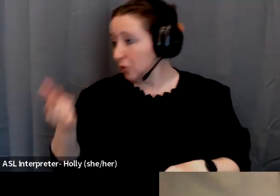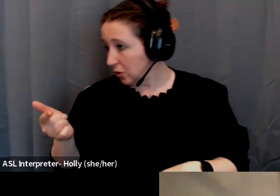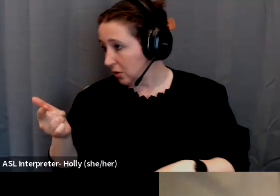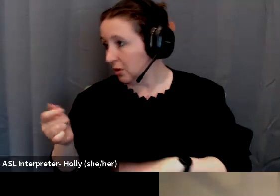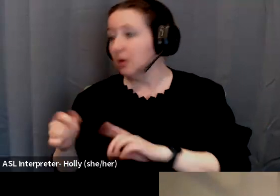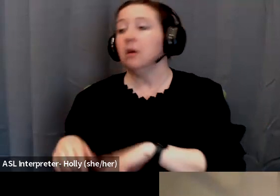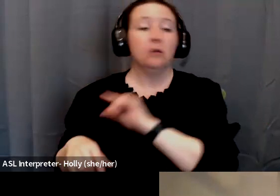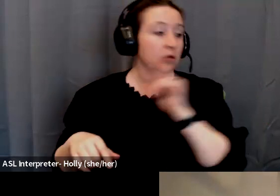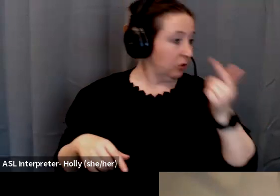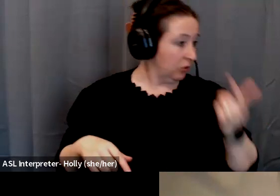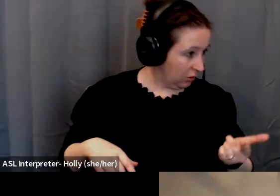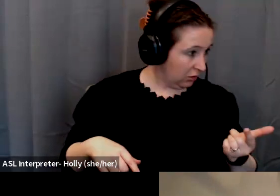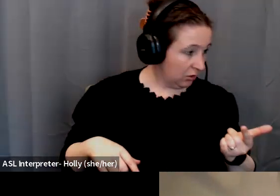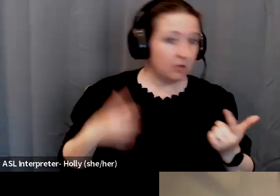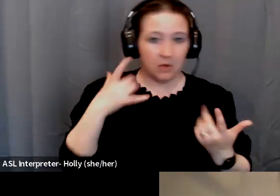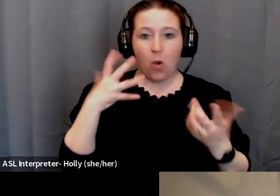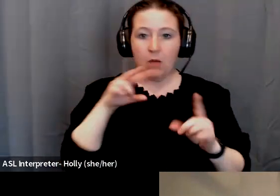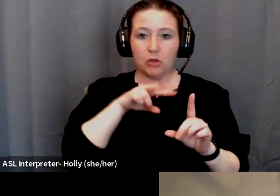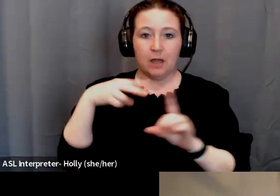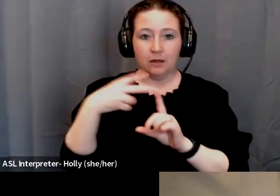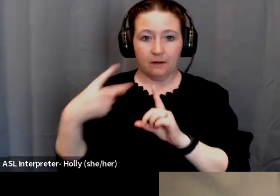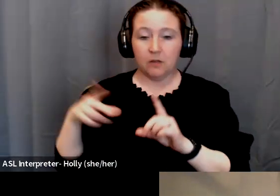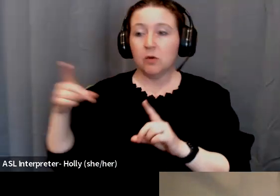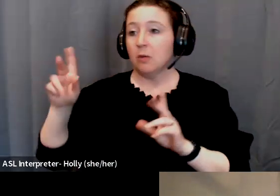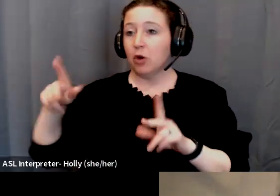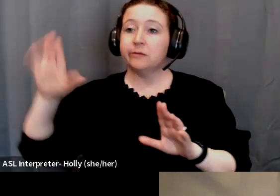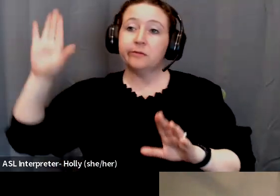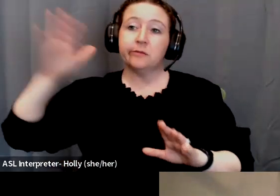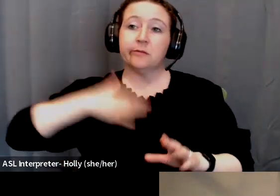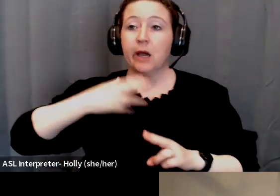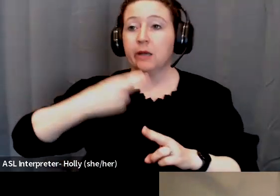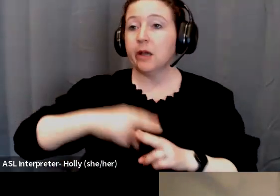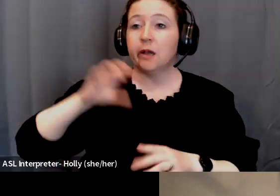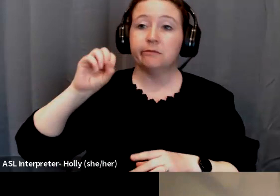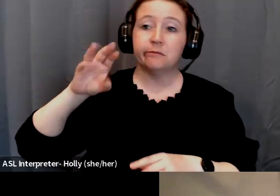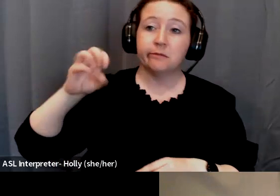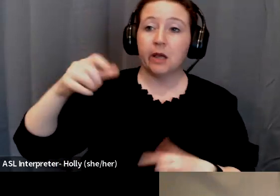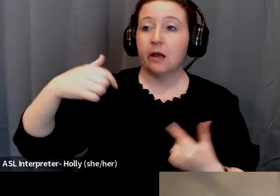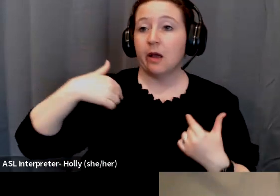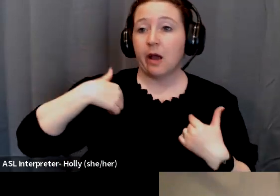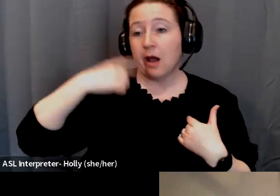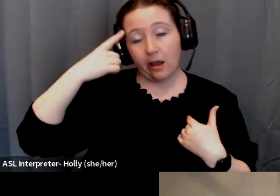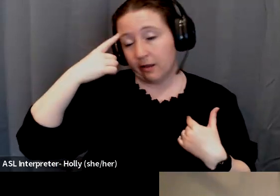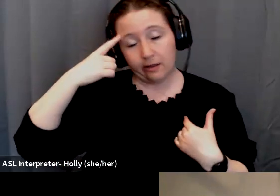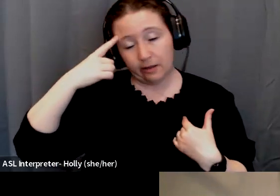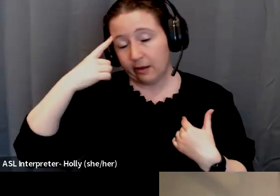randomly getting views. That person introduces themselves, says what their view is. I really don't think we should have chocolate chip cookies right